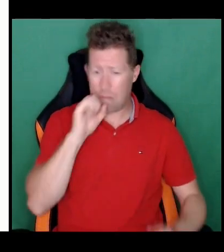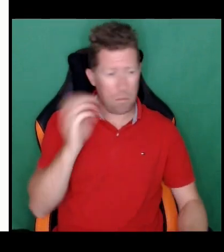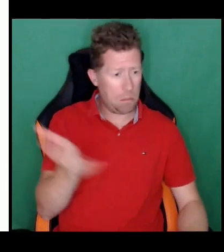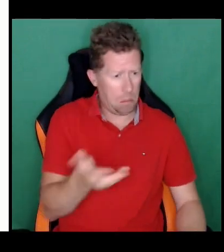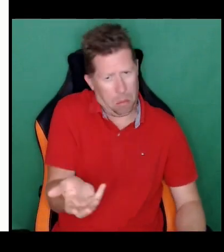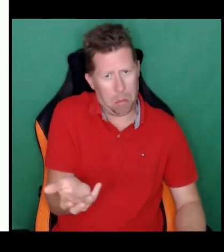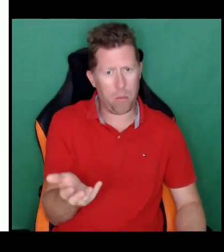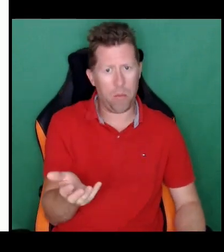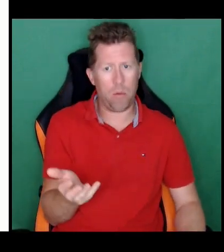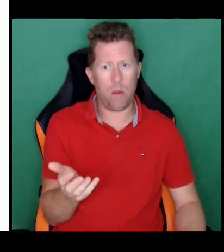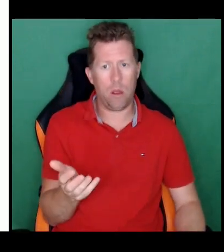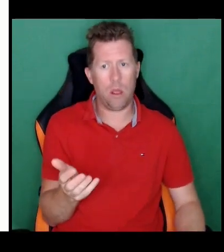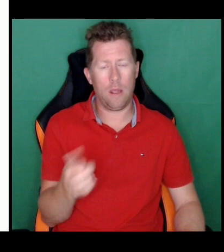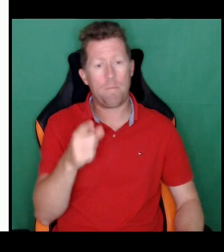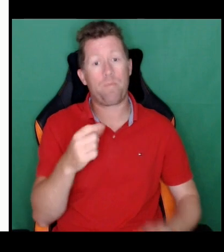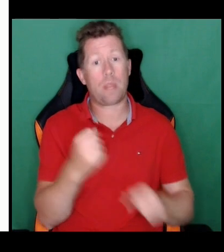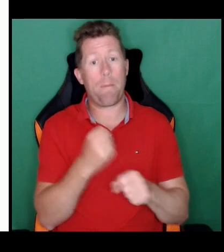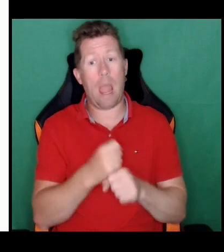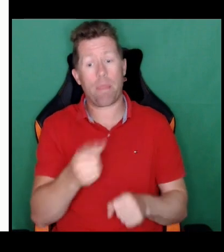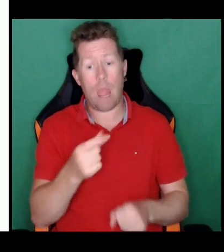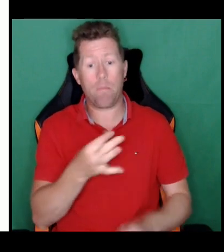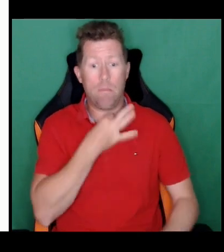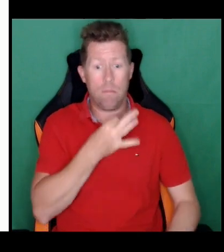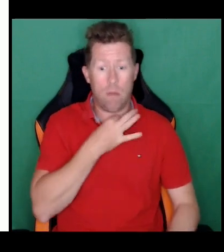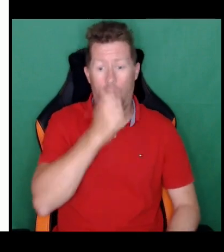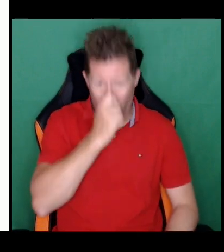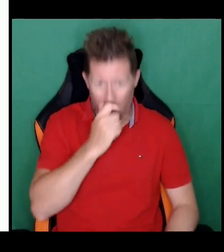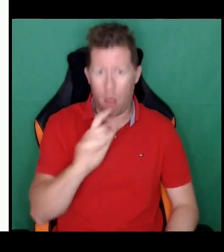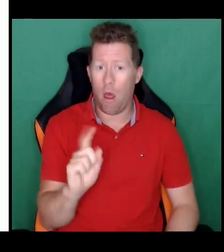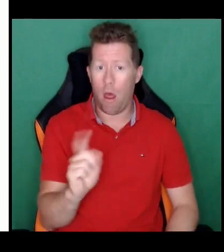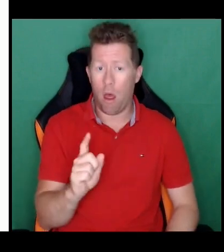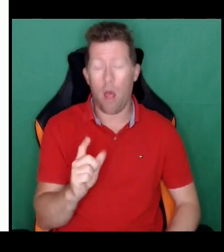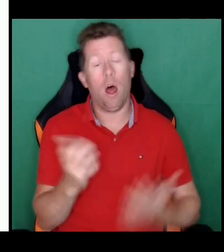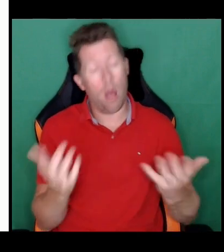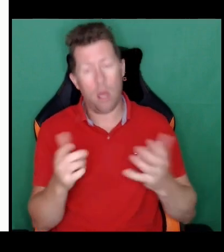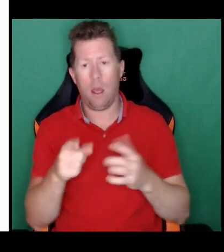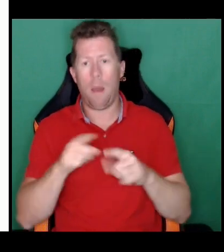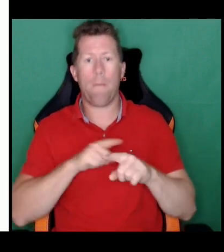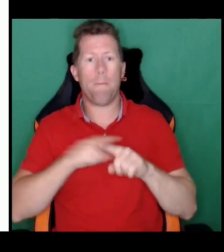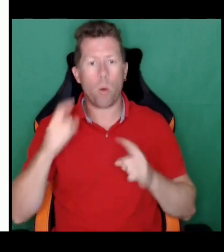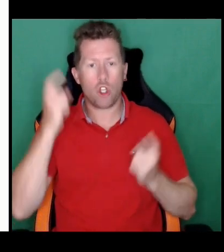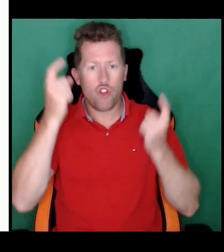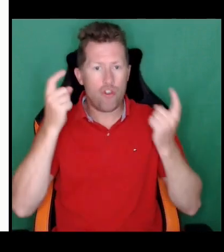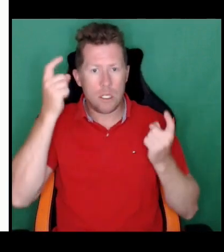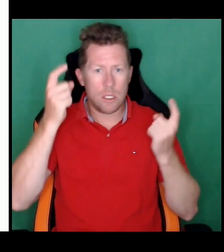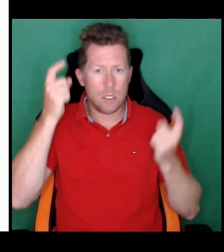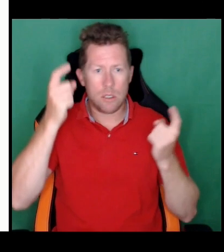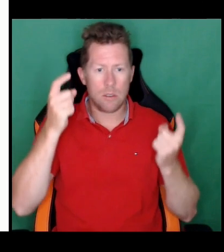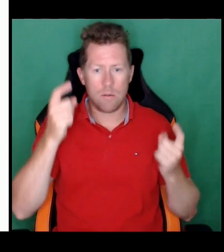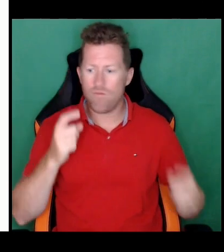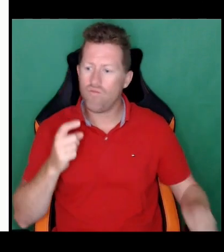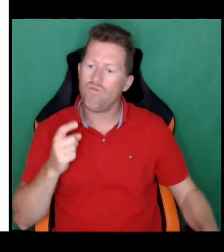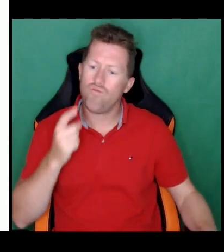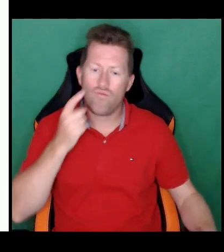is making them susceptible? Well, as I said before, they're the most curious of the non-vape